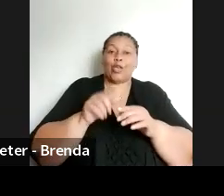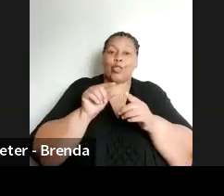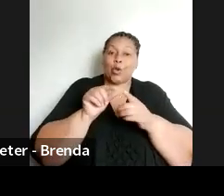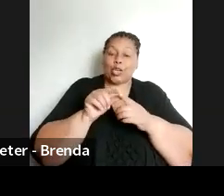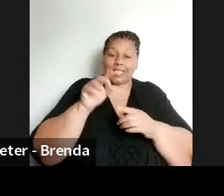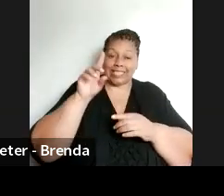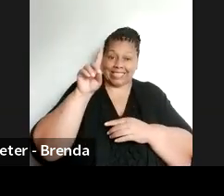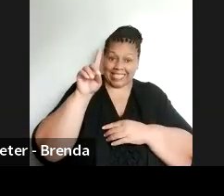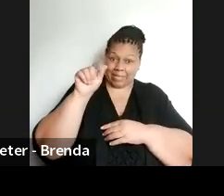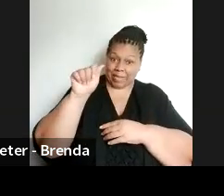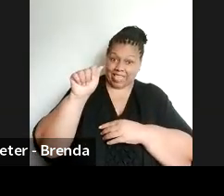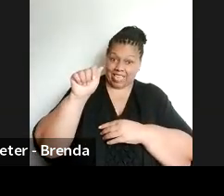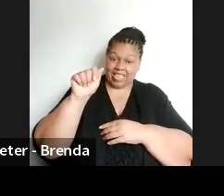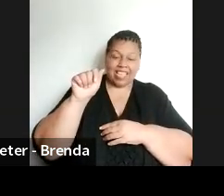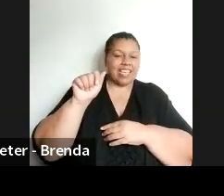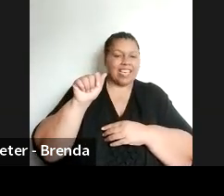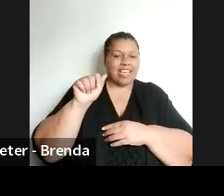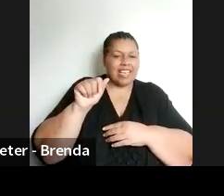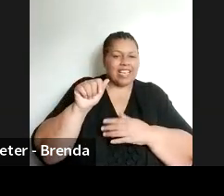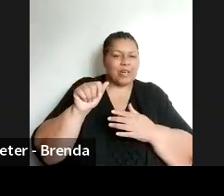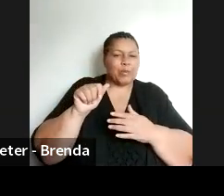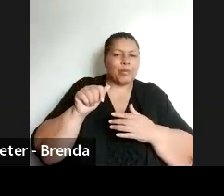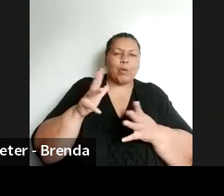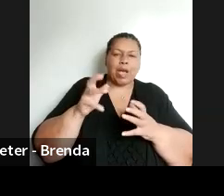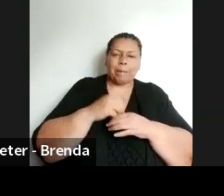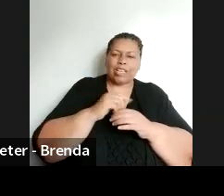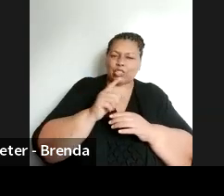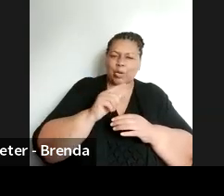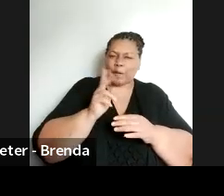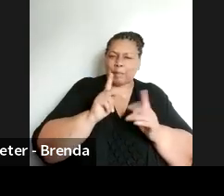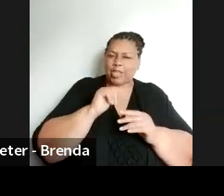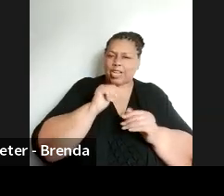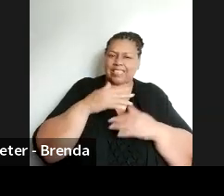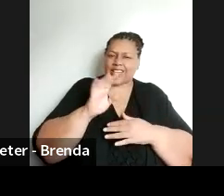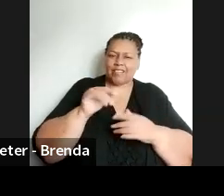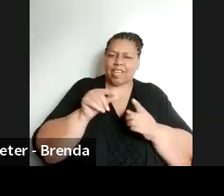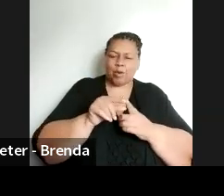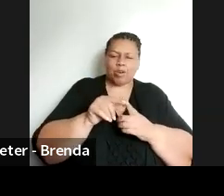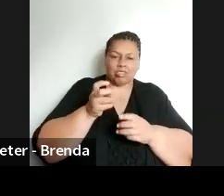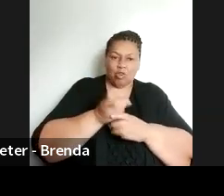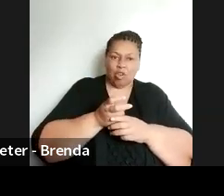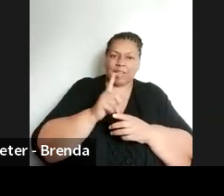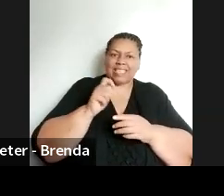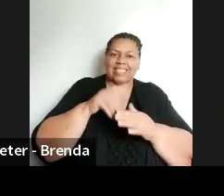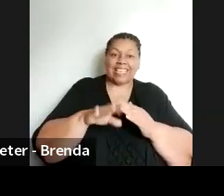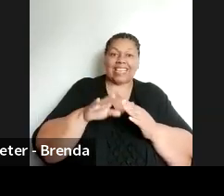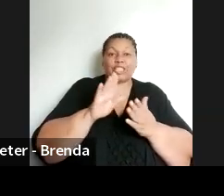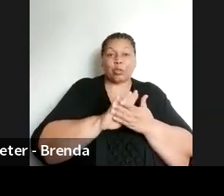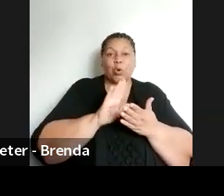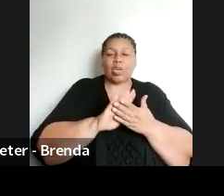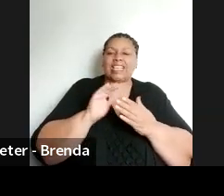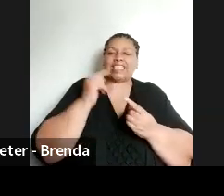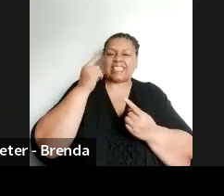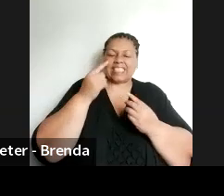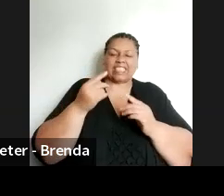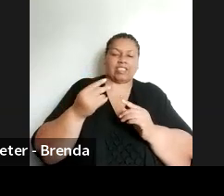not something that people are scared of. And that's hard because in the school system, it will still be seen as separate because we still